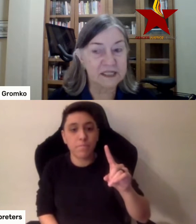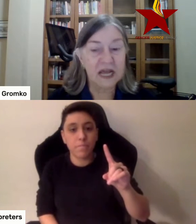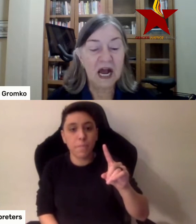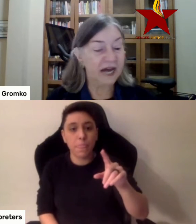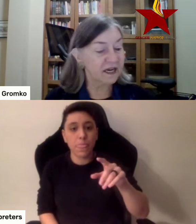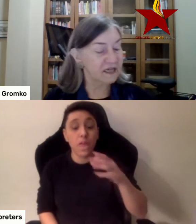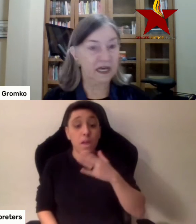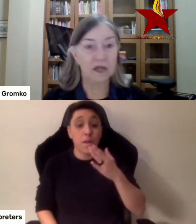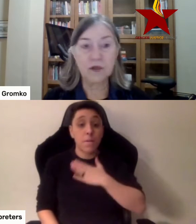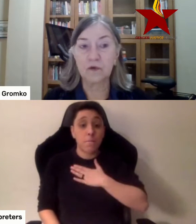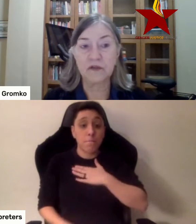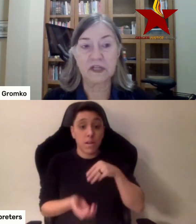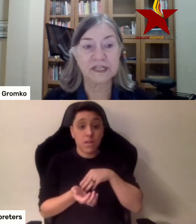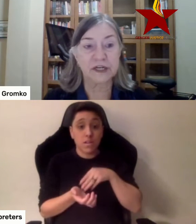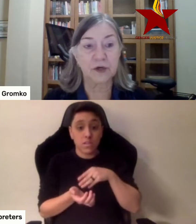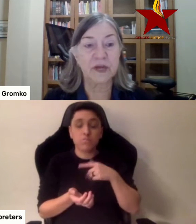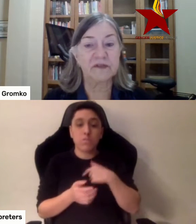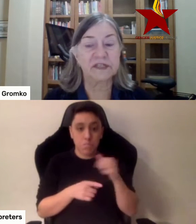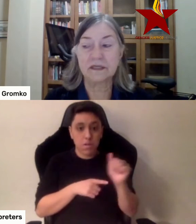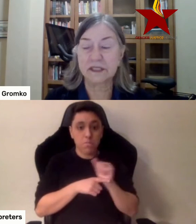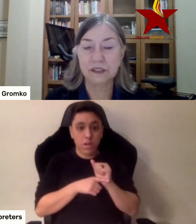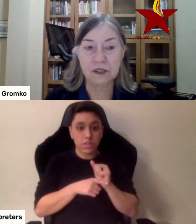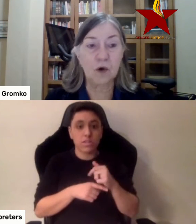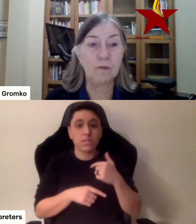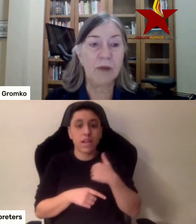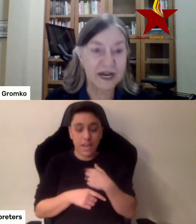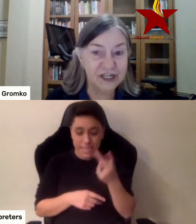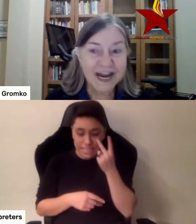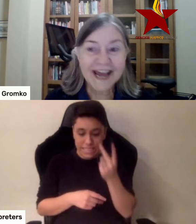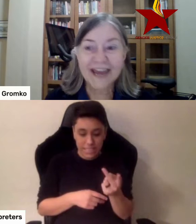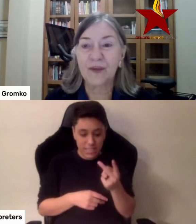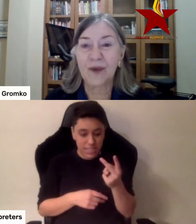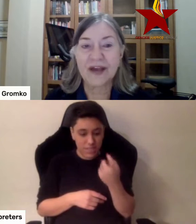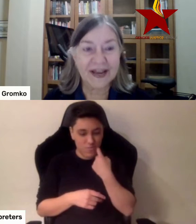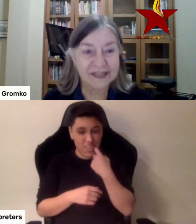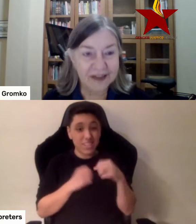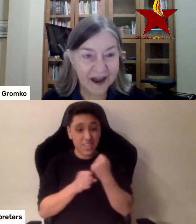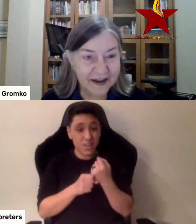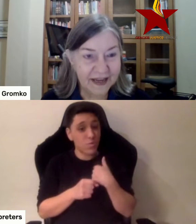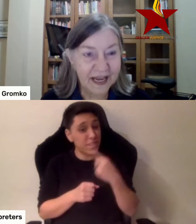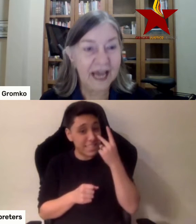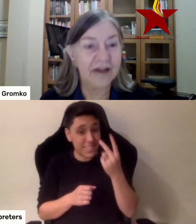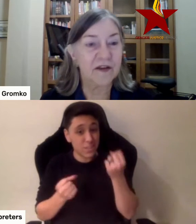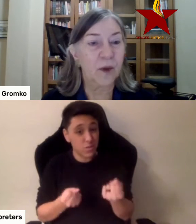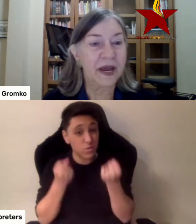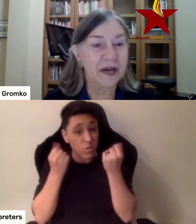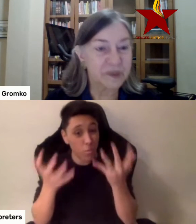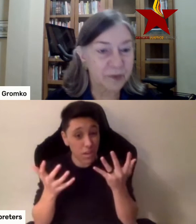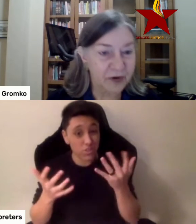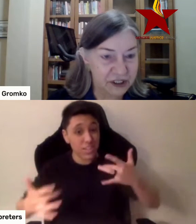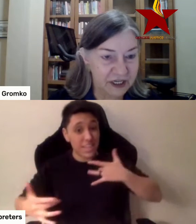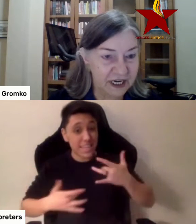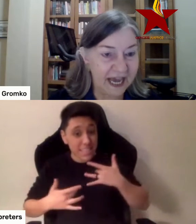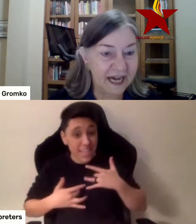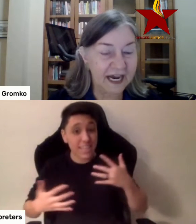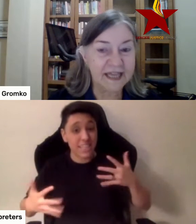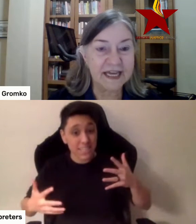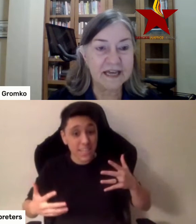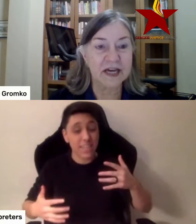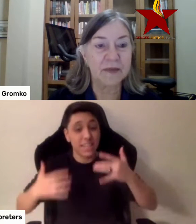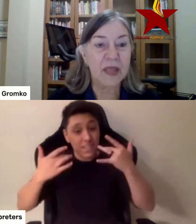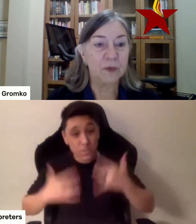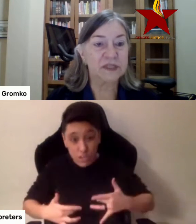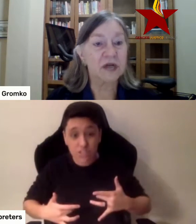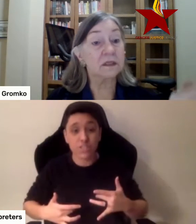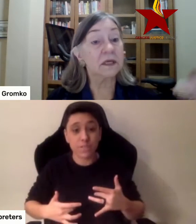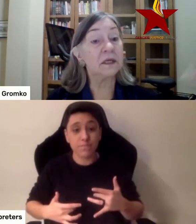my practice, I can tell you over the last year, we have seen so much in the way of anxiety and in the way of depression. And I